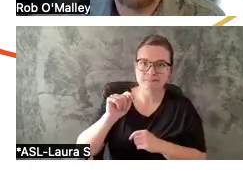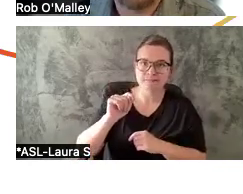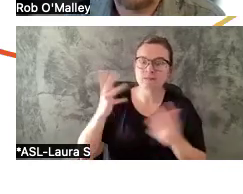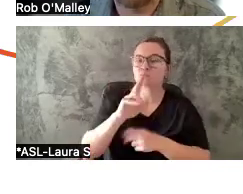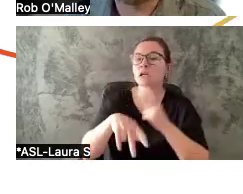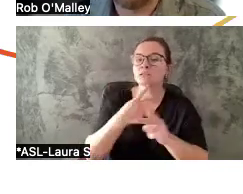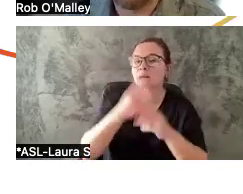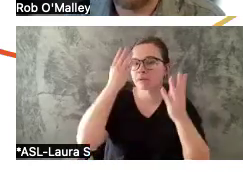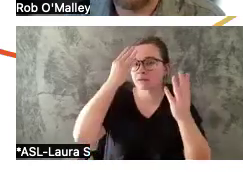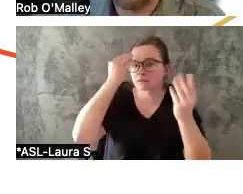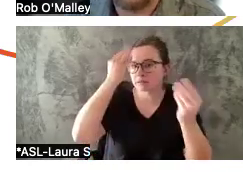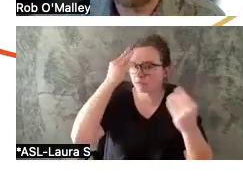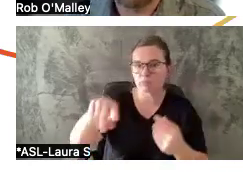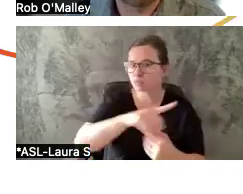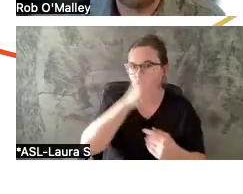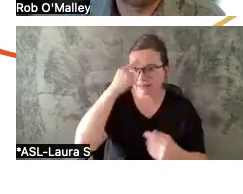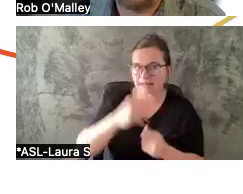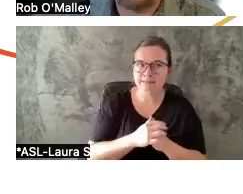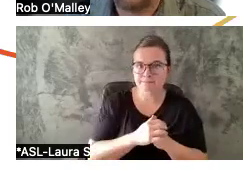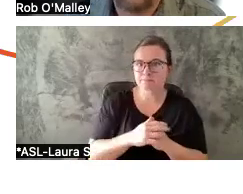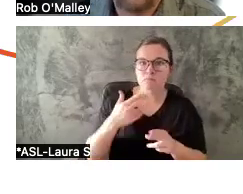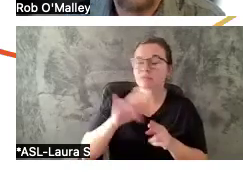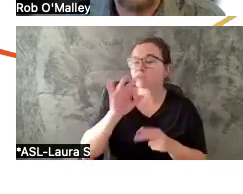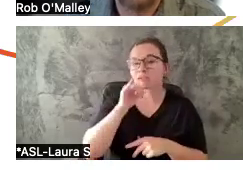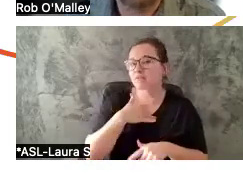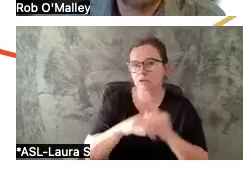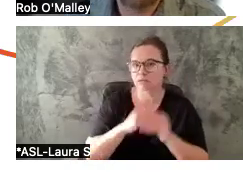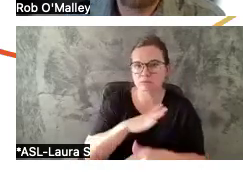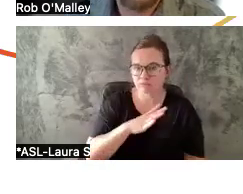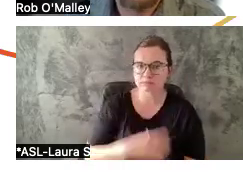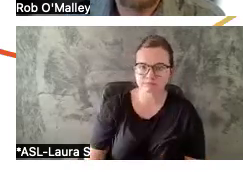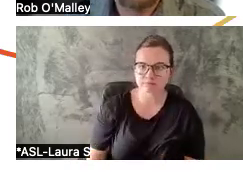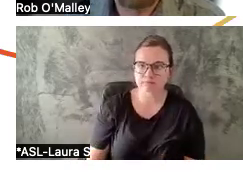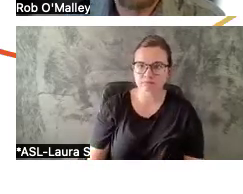of informed your thinking, very briefly, if you can. And if you're not comfortable doing so, that's fine too.